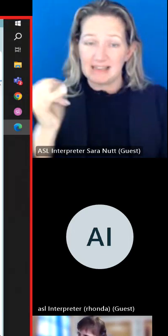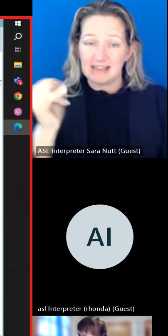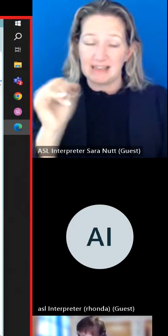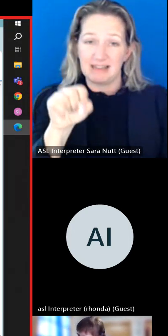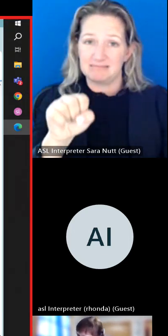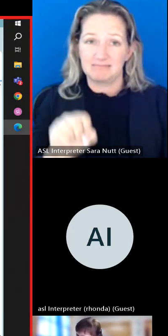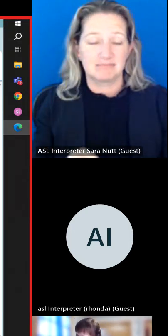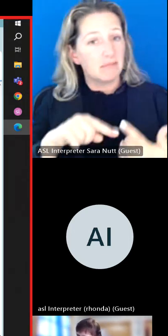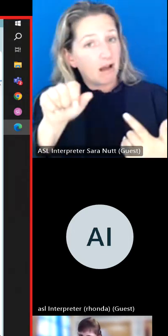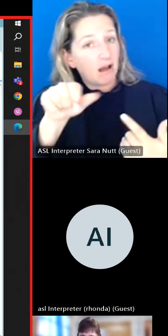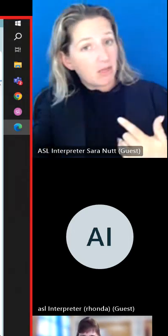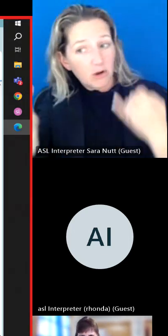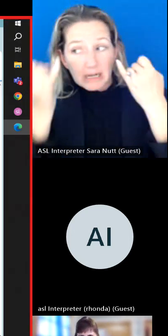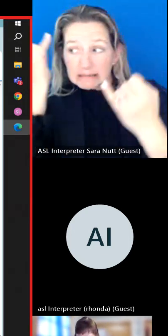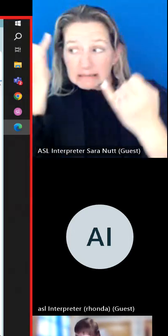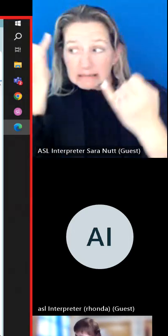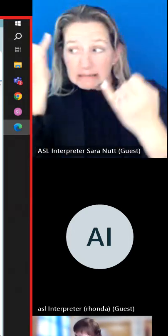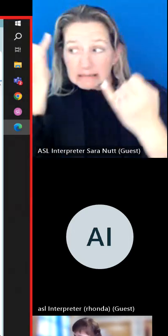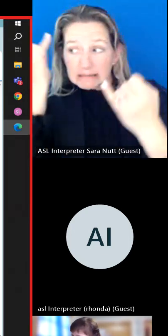Any others?